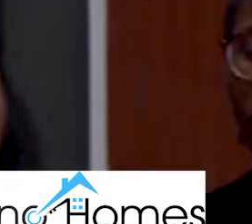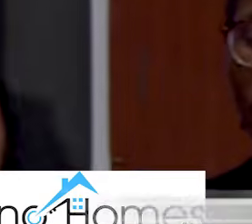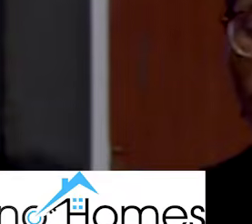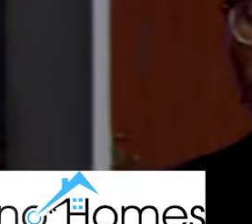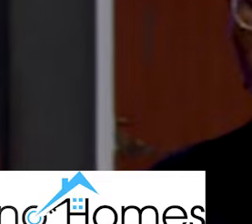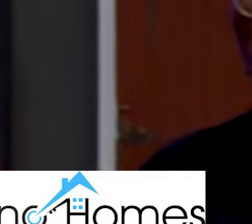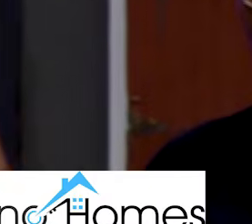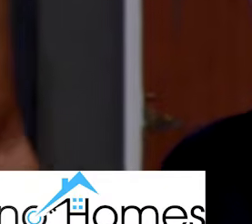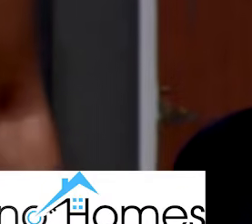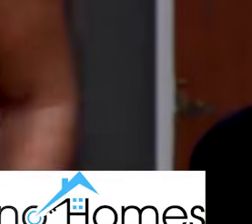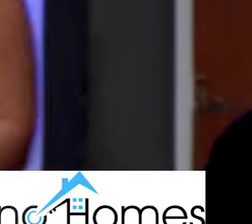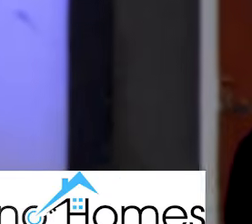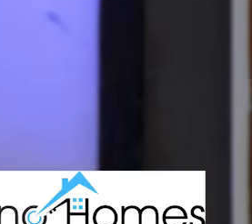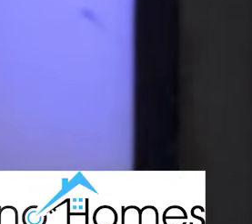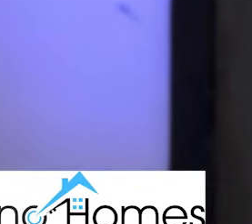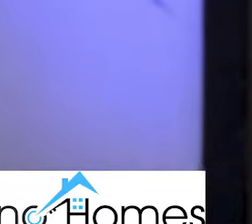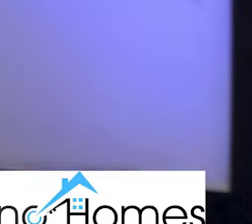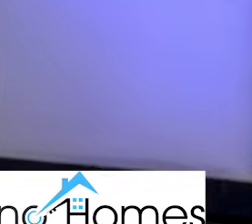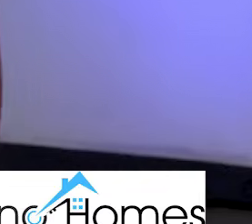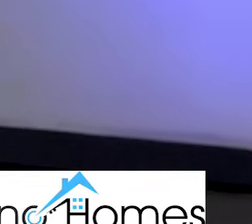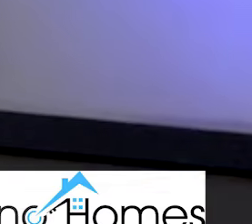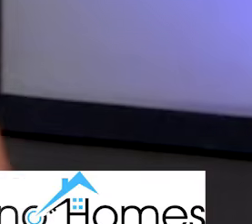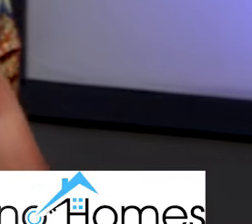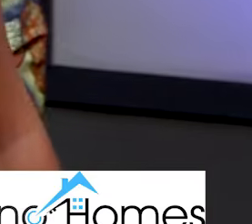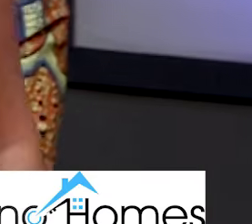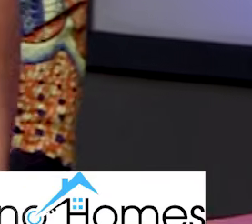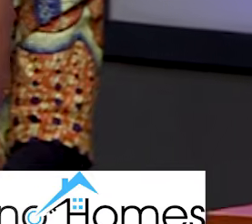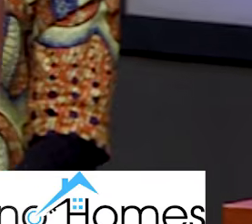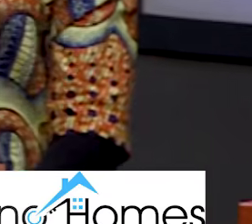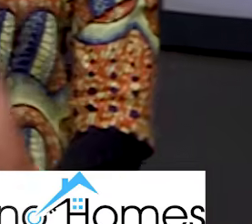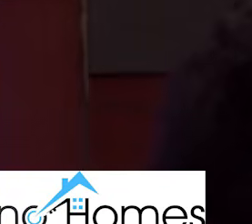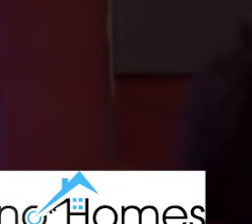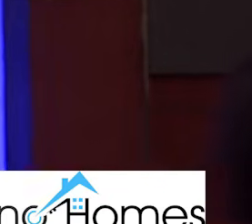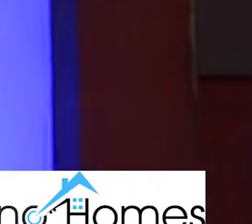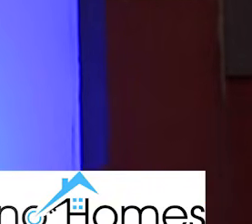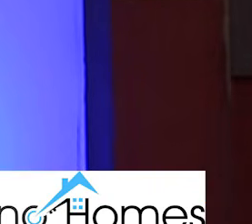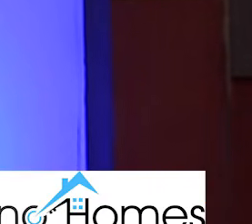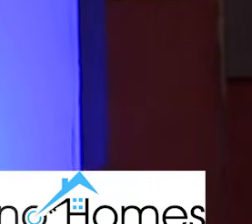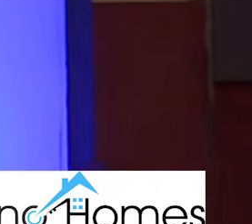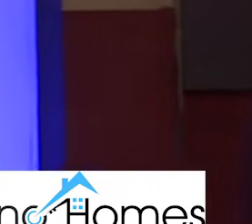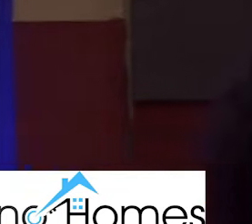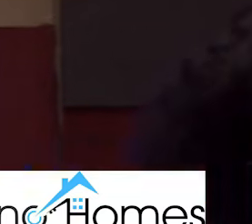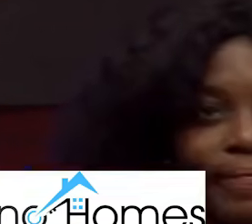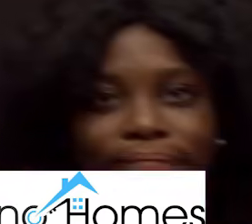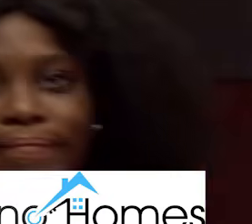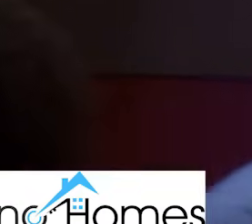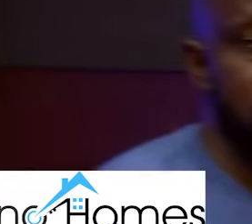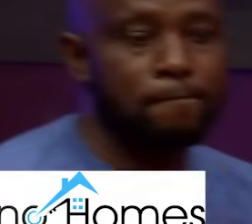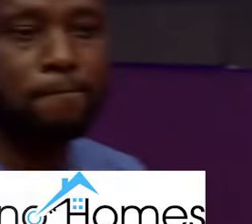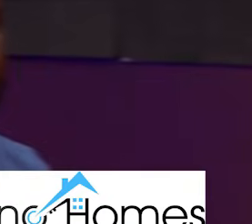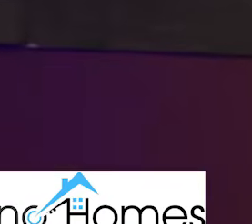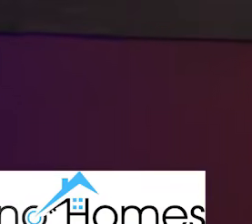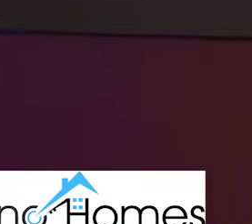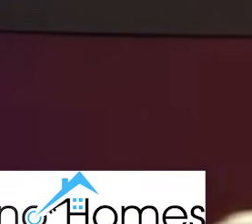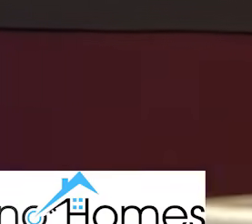On the Justice Court, the plaintiff, Basirat Rahim, is asking the court to compel her husband to